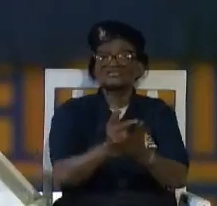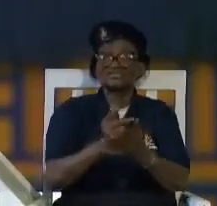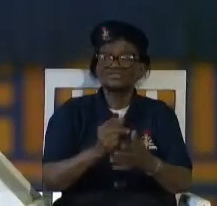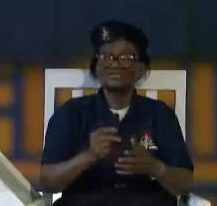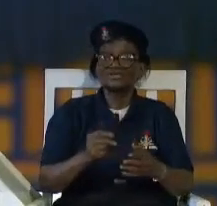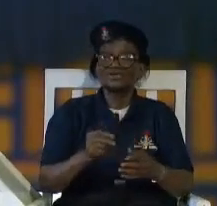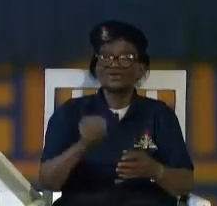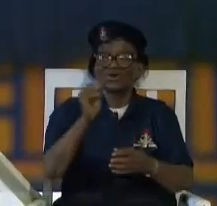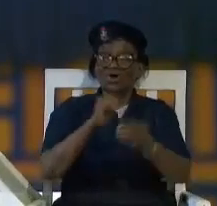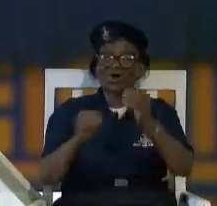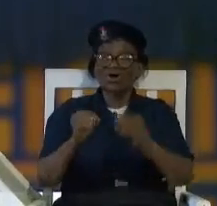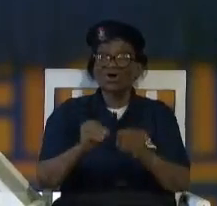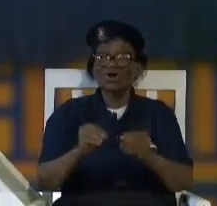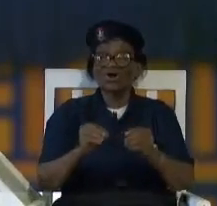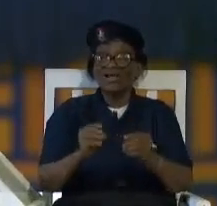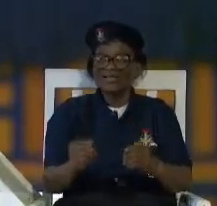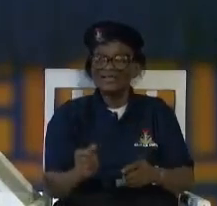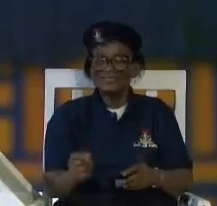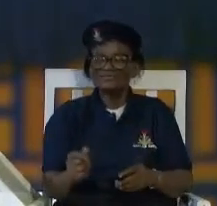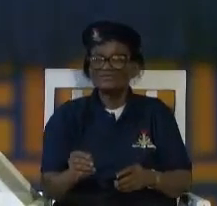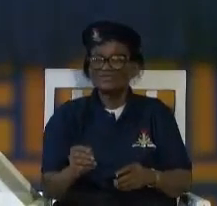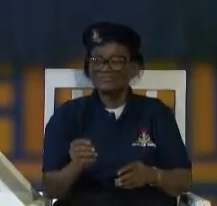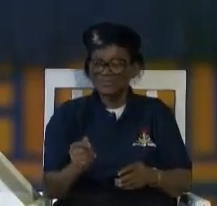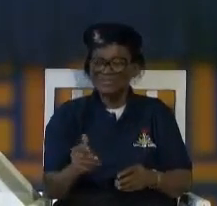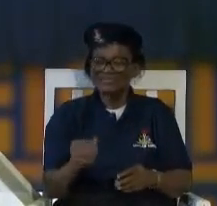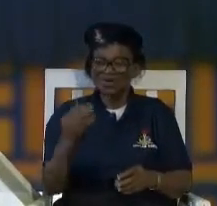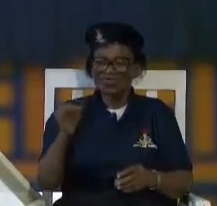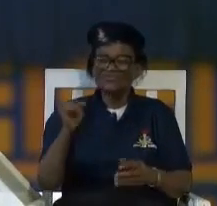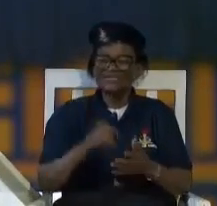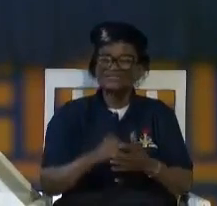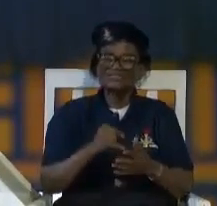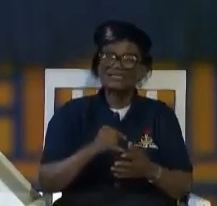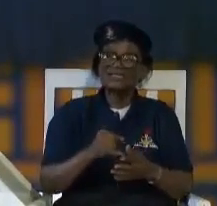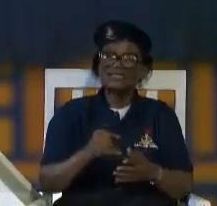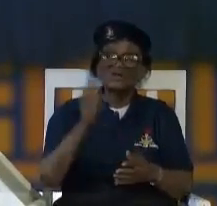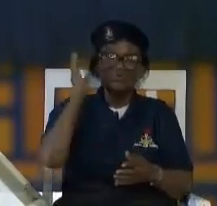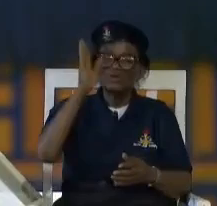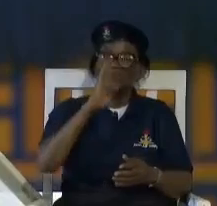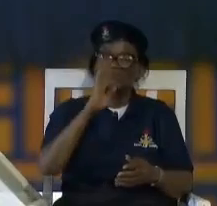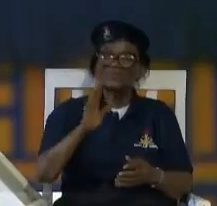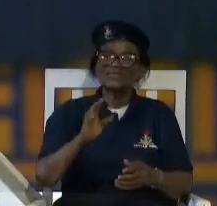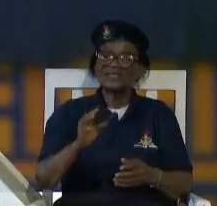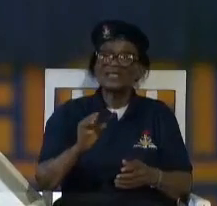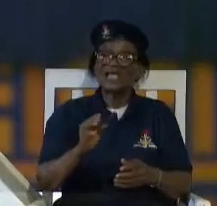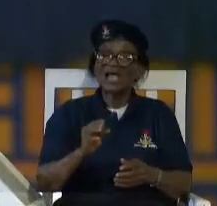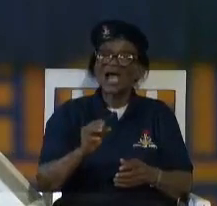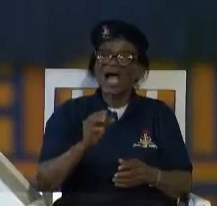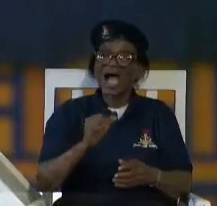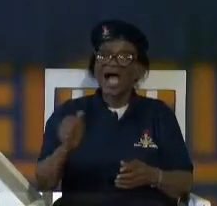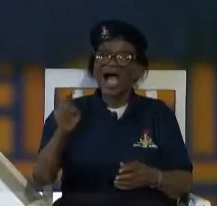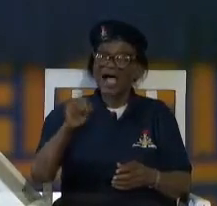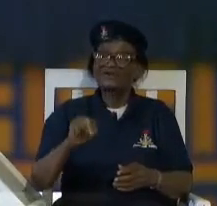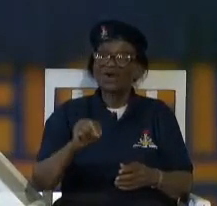Oh, a little bit of it will be an outreach, like on Friday,